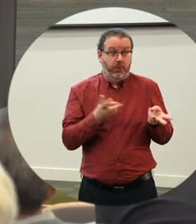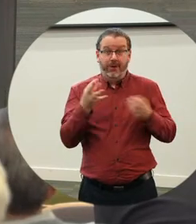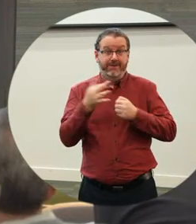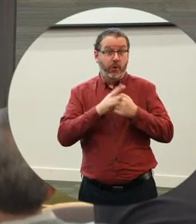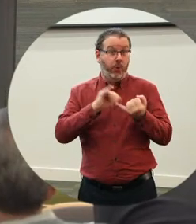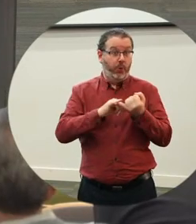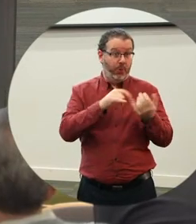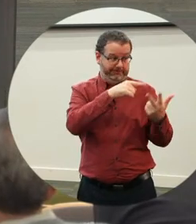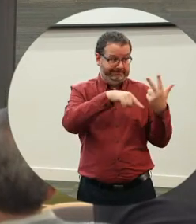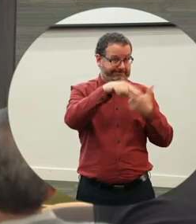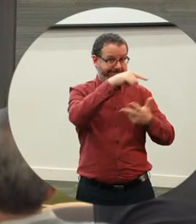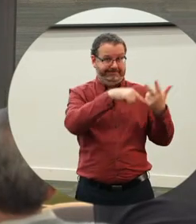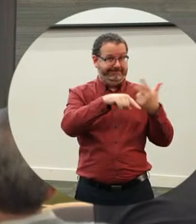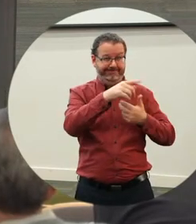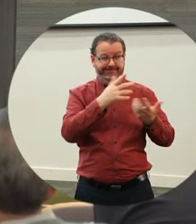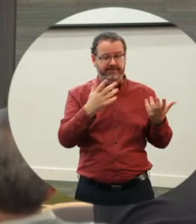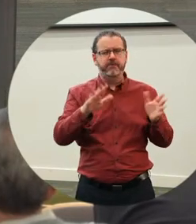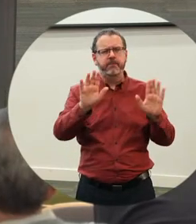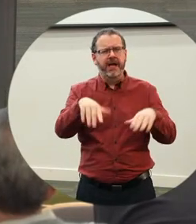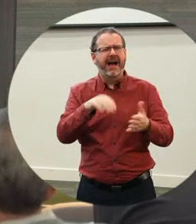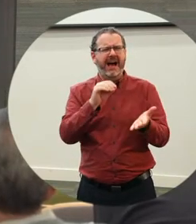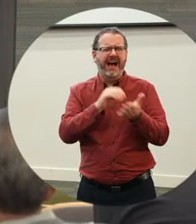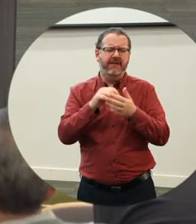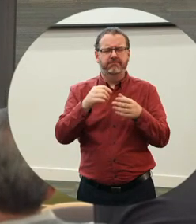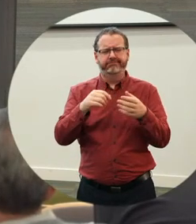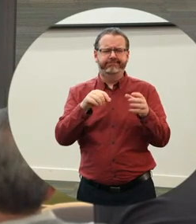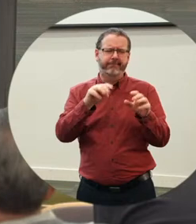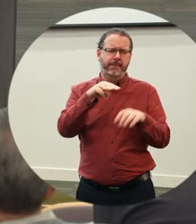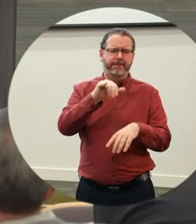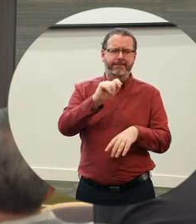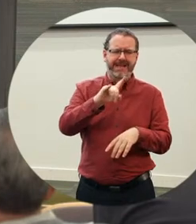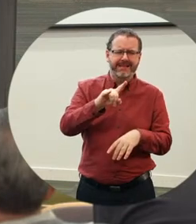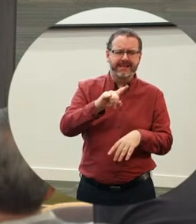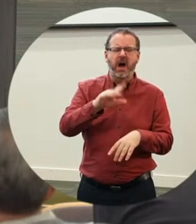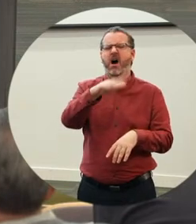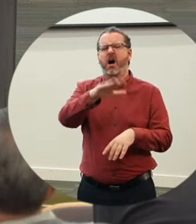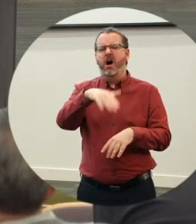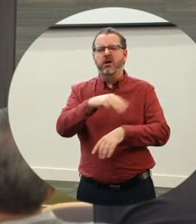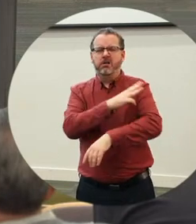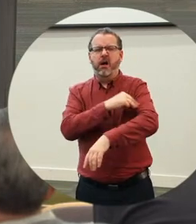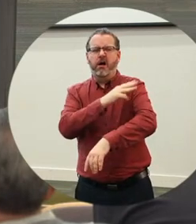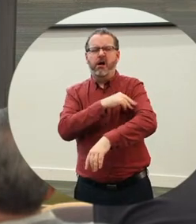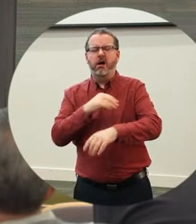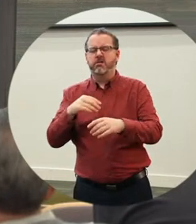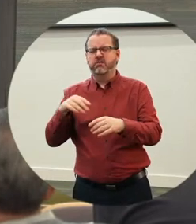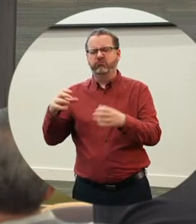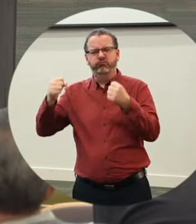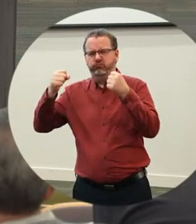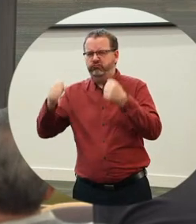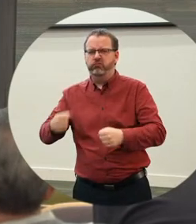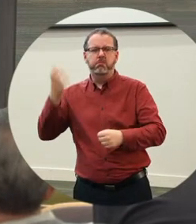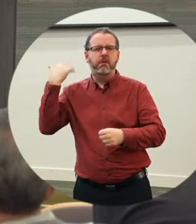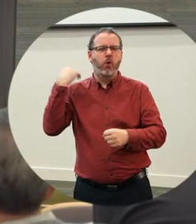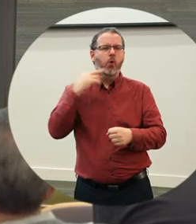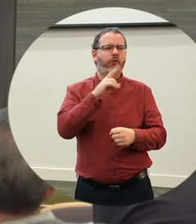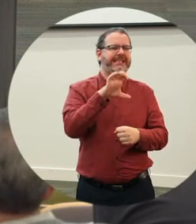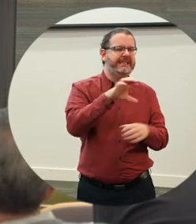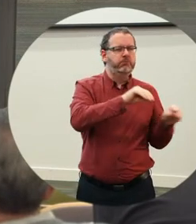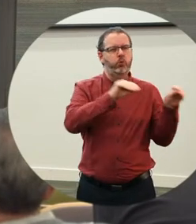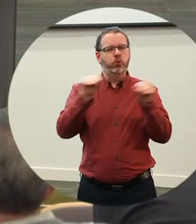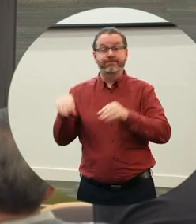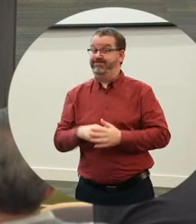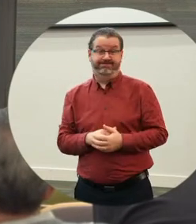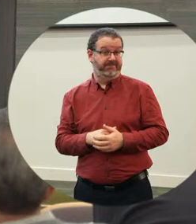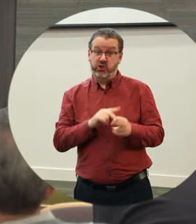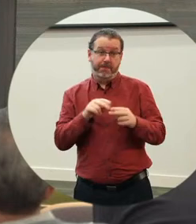There is a myth that the Guards were largely populated by former RSC people. That is not true. They weren't. There was fewer than 100. And of that